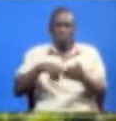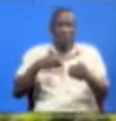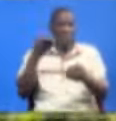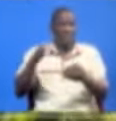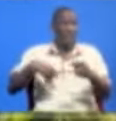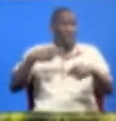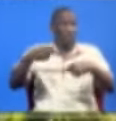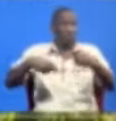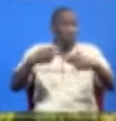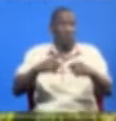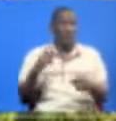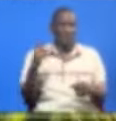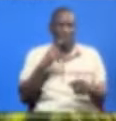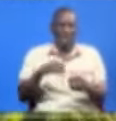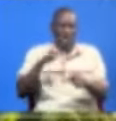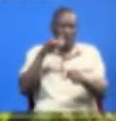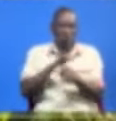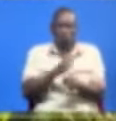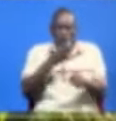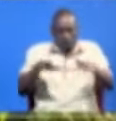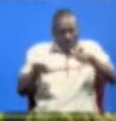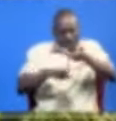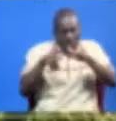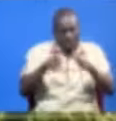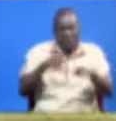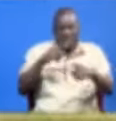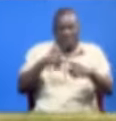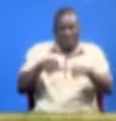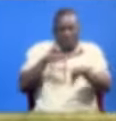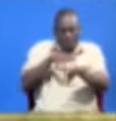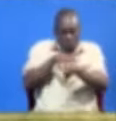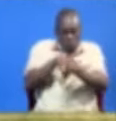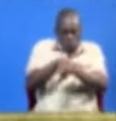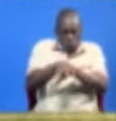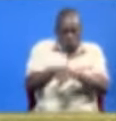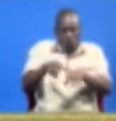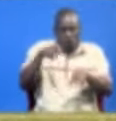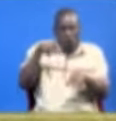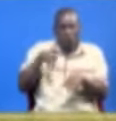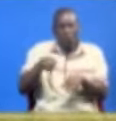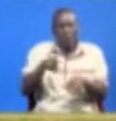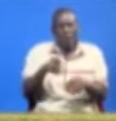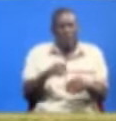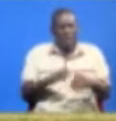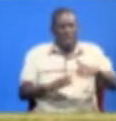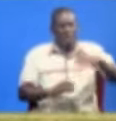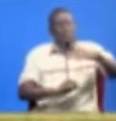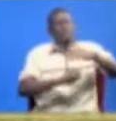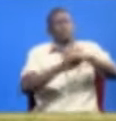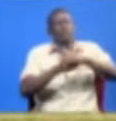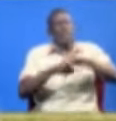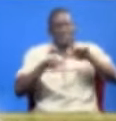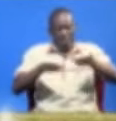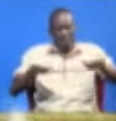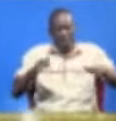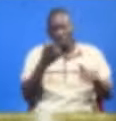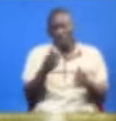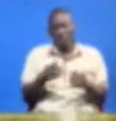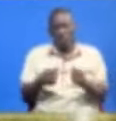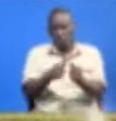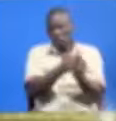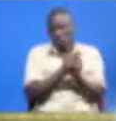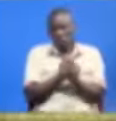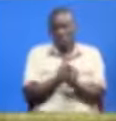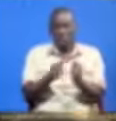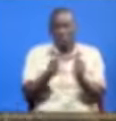water underground, but the roots or the plants there are holding the top part of the ground together with